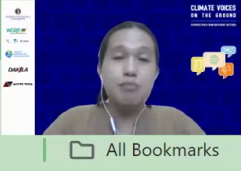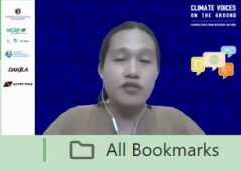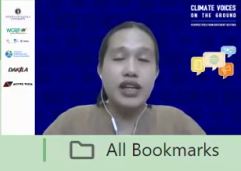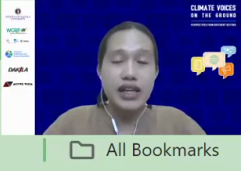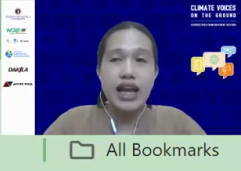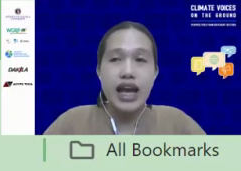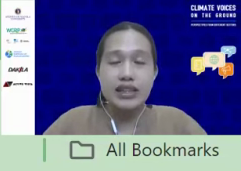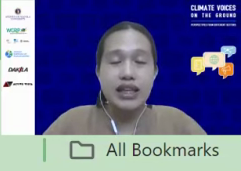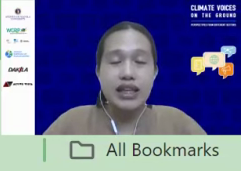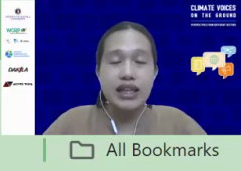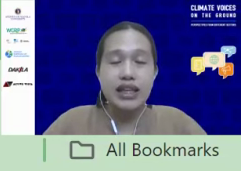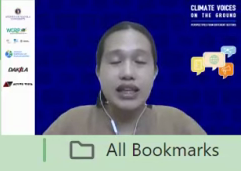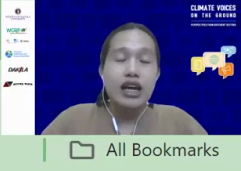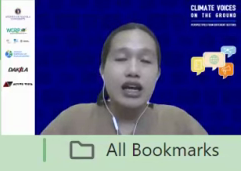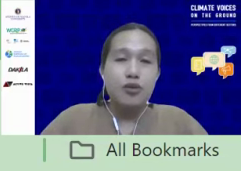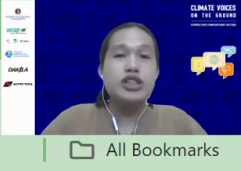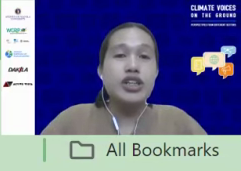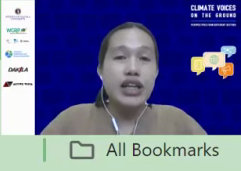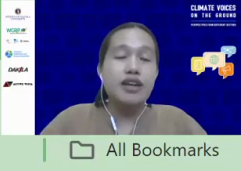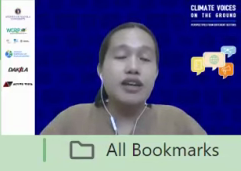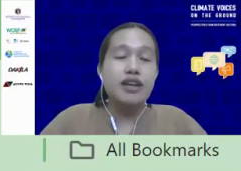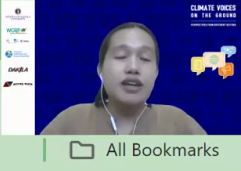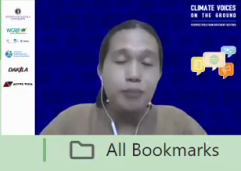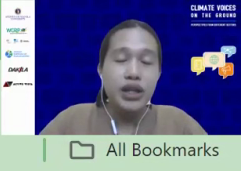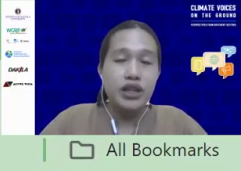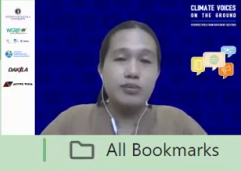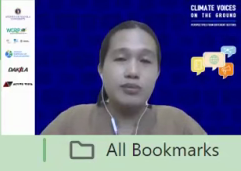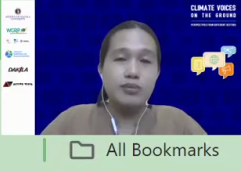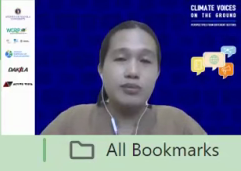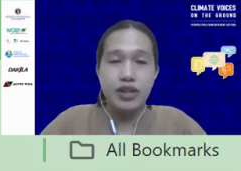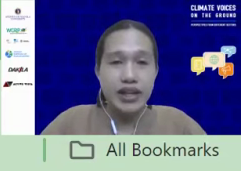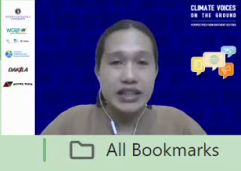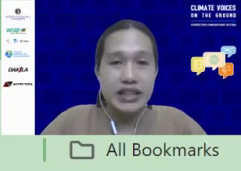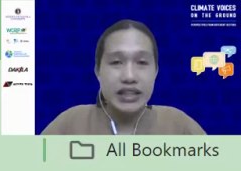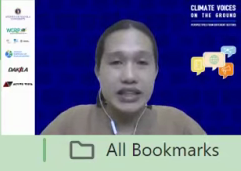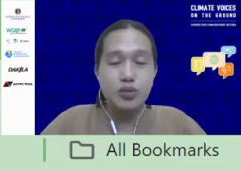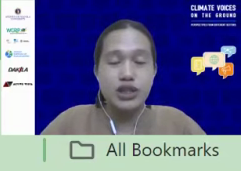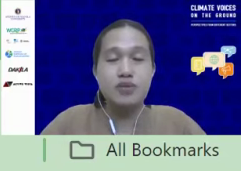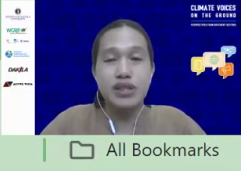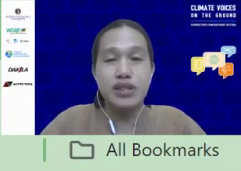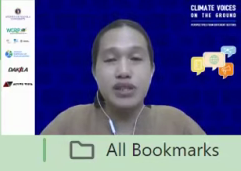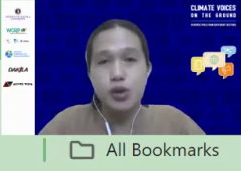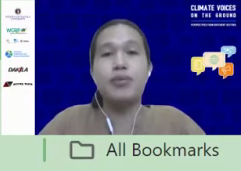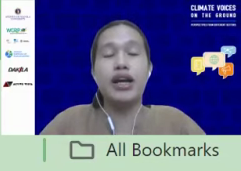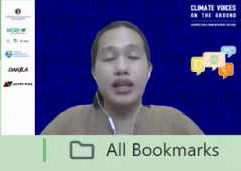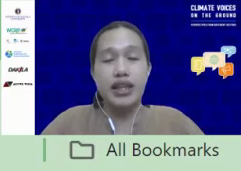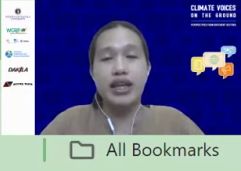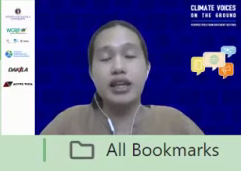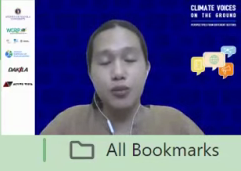campaign call for DAKILA, is that we should not give up hope in terms of the climate crisis, because once we give up